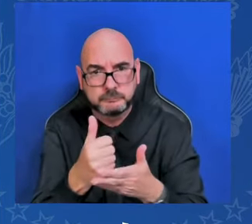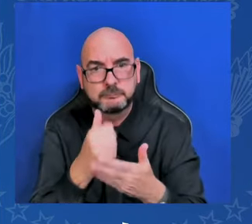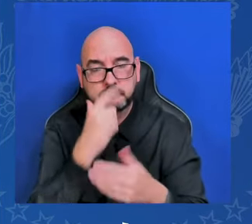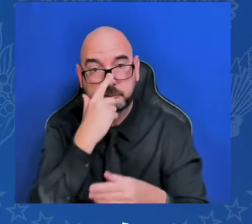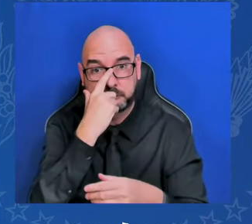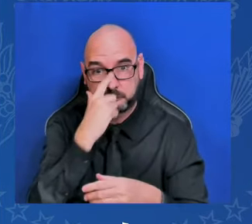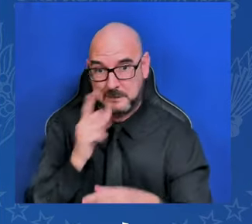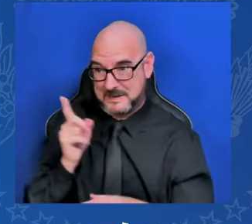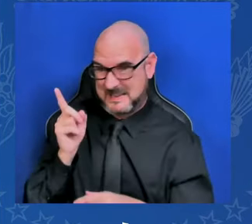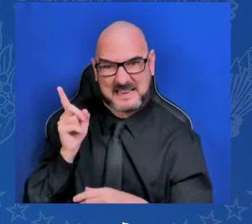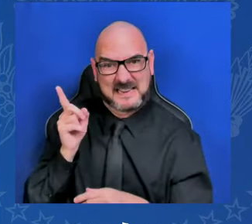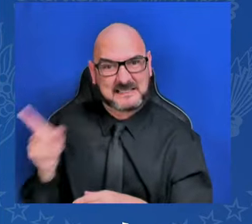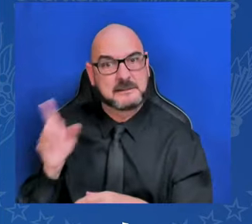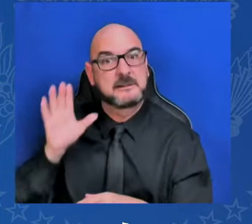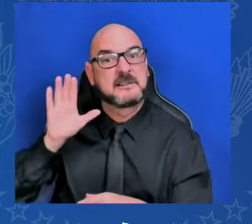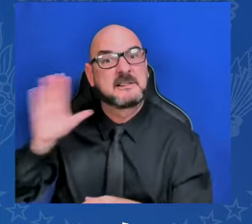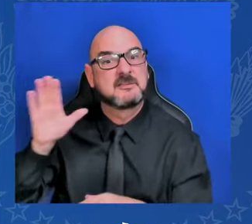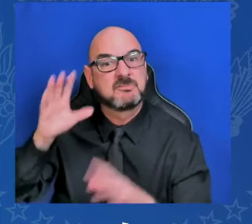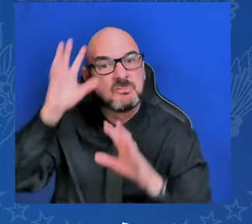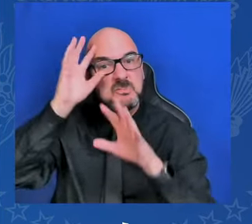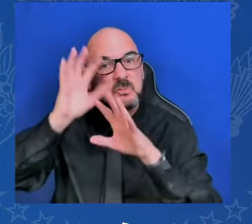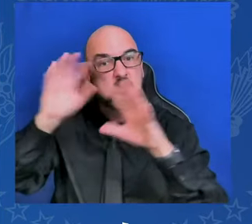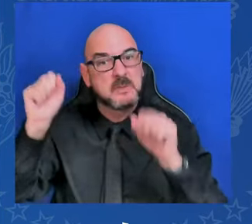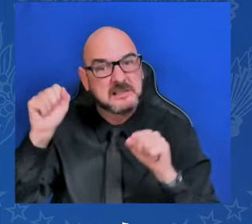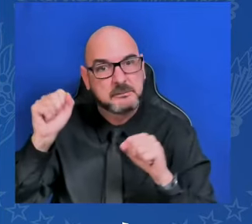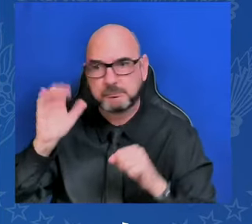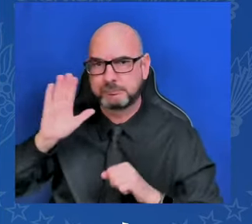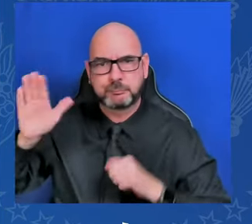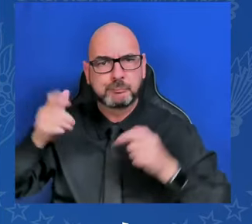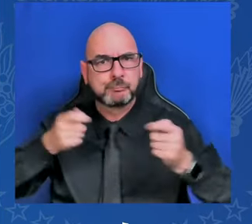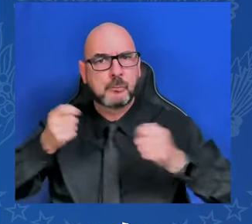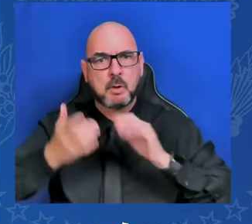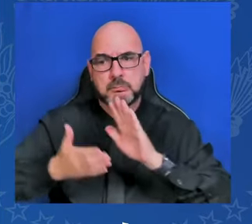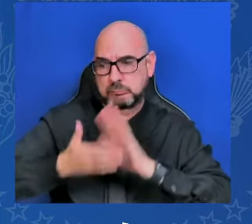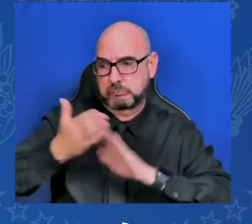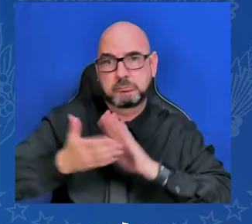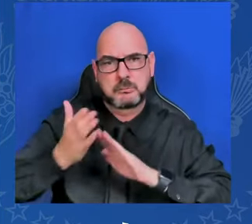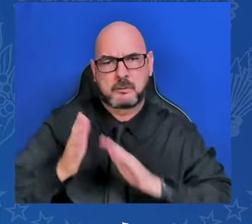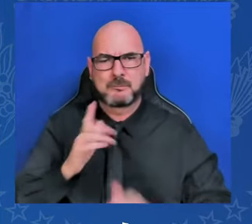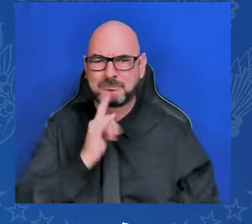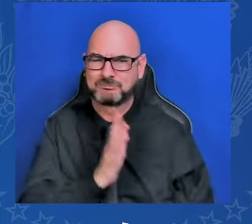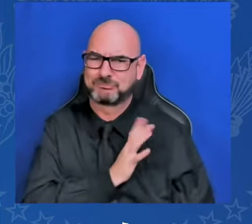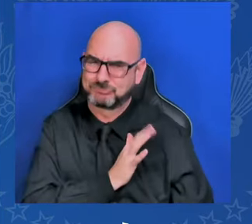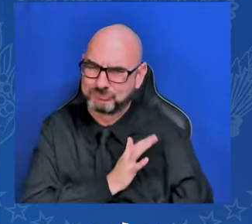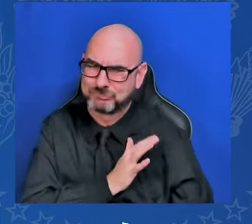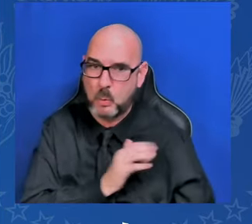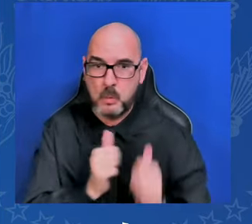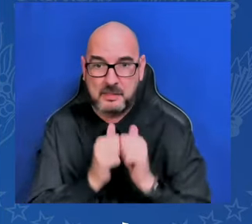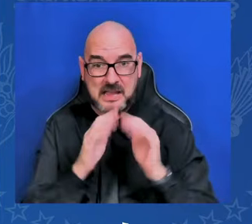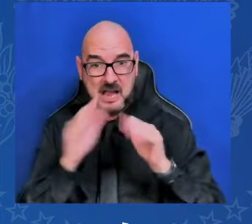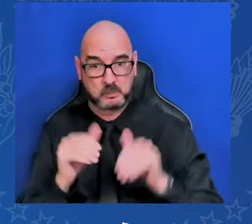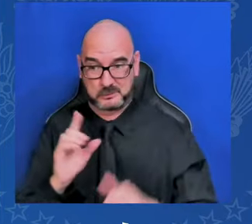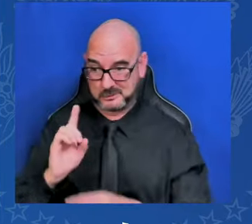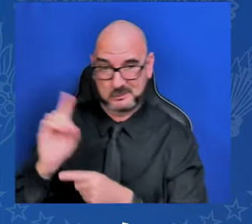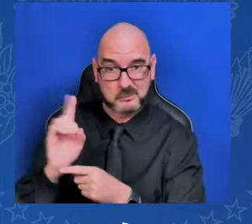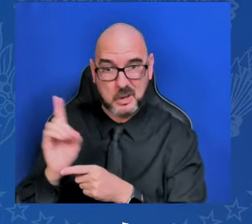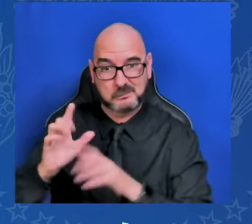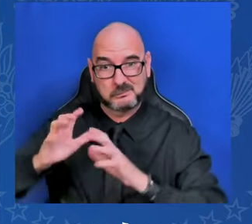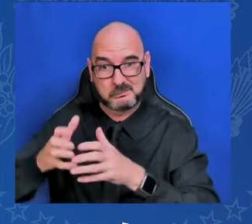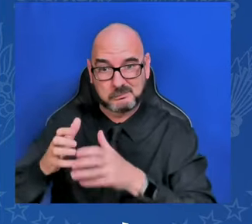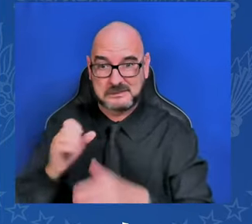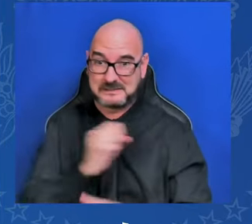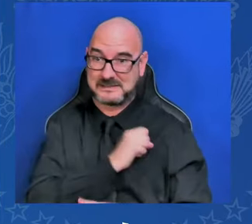Biden, working with House Democrats and our colleagues in the Senate, we have made